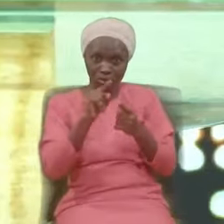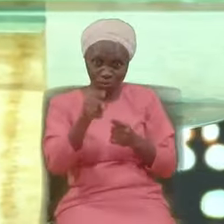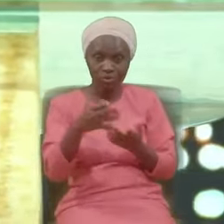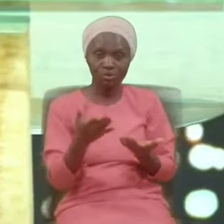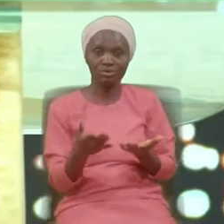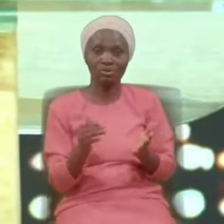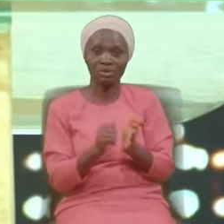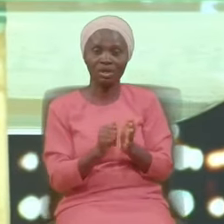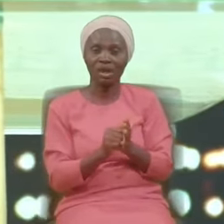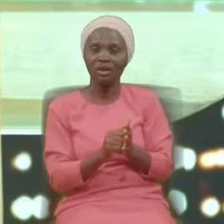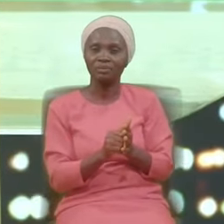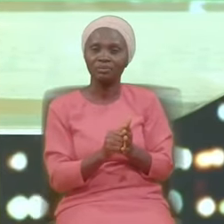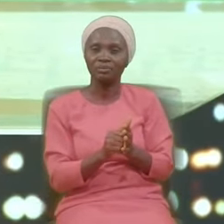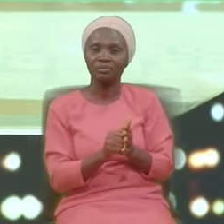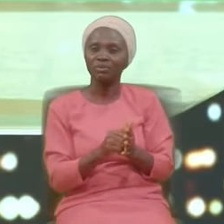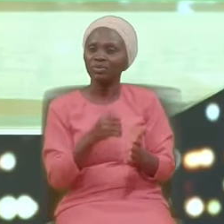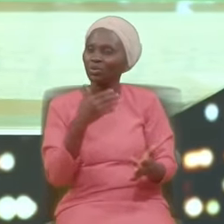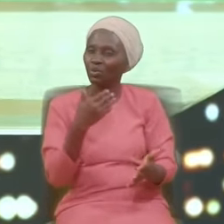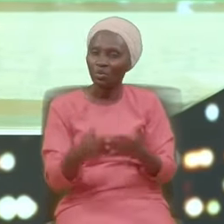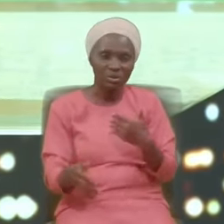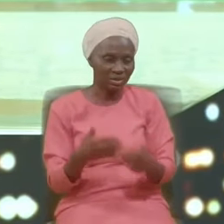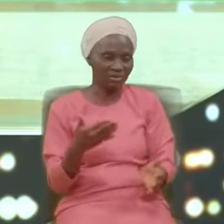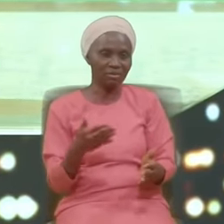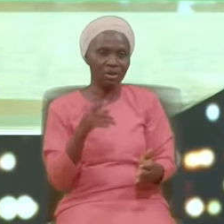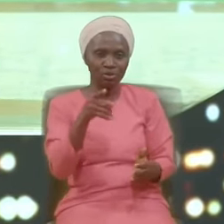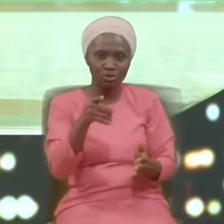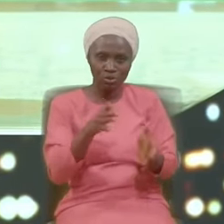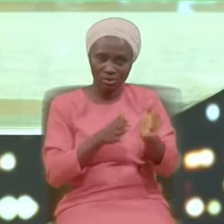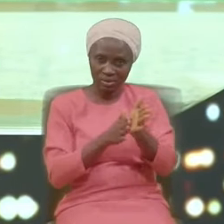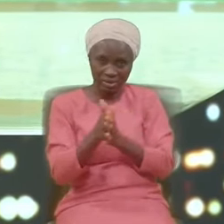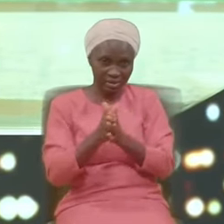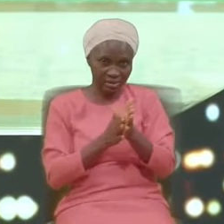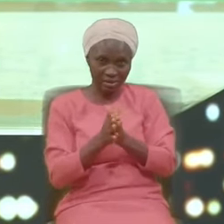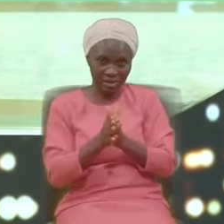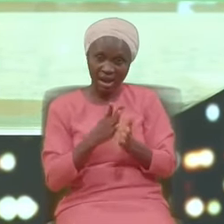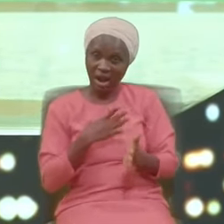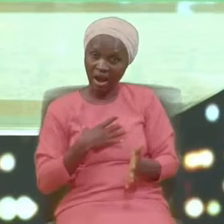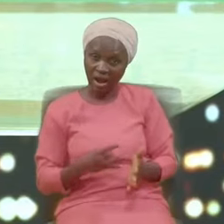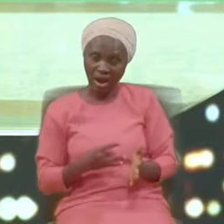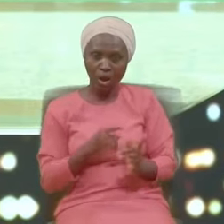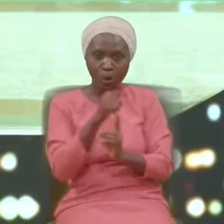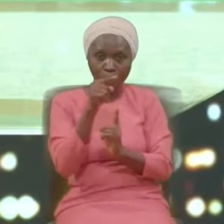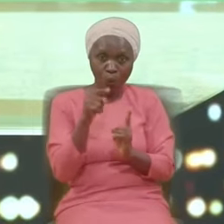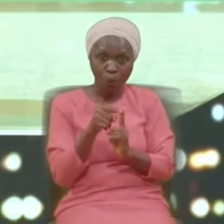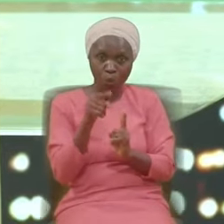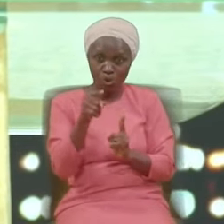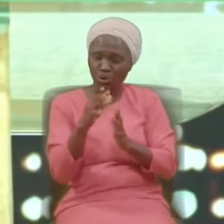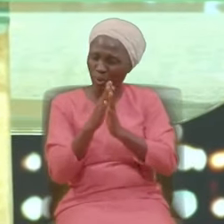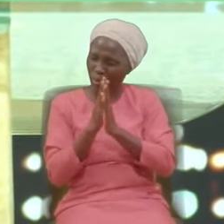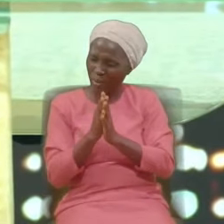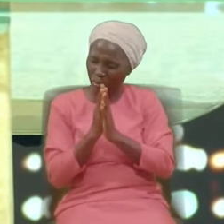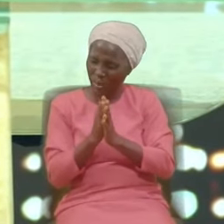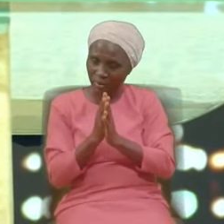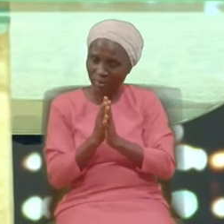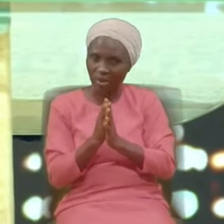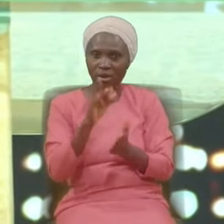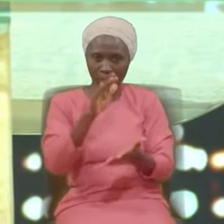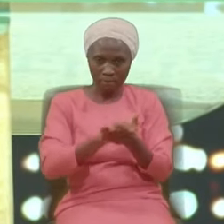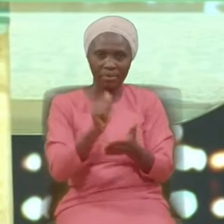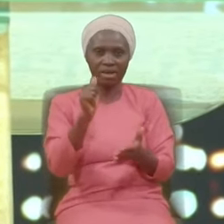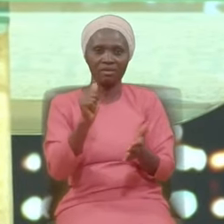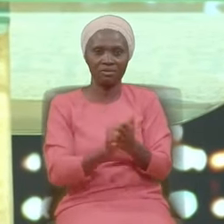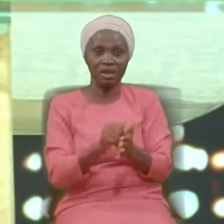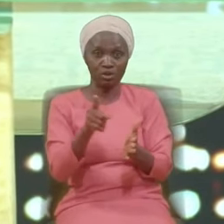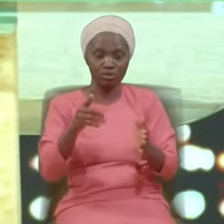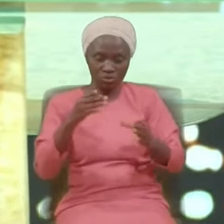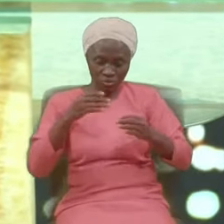things soever ye desire, when ye pray, believe that ye receive them.